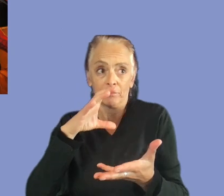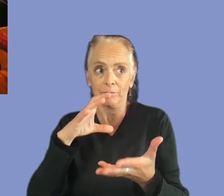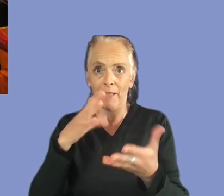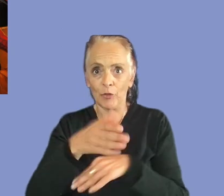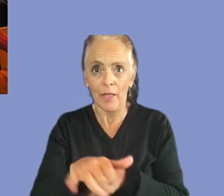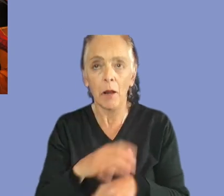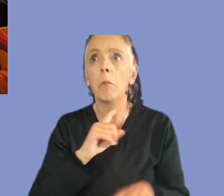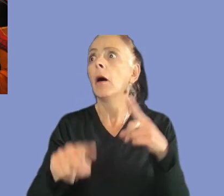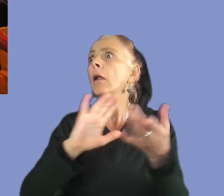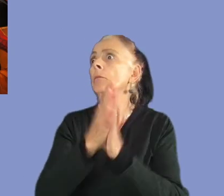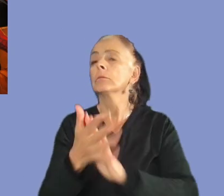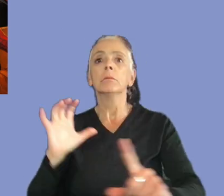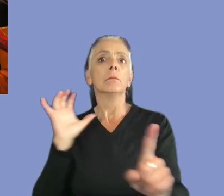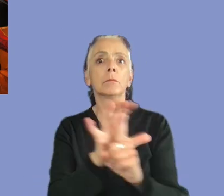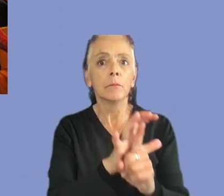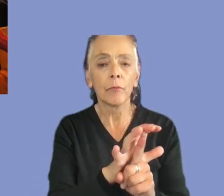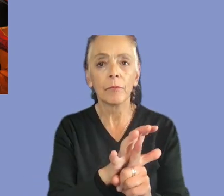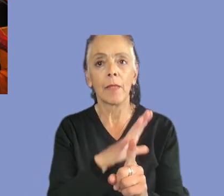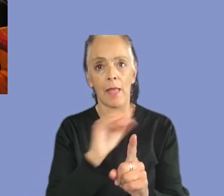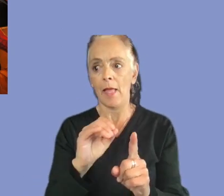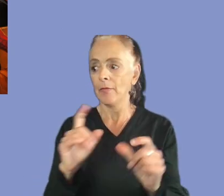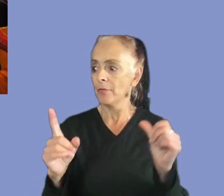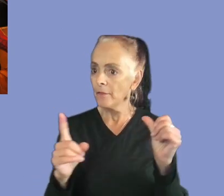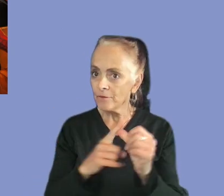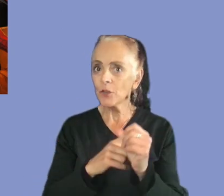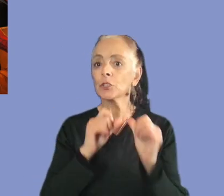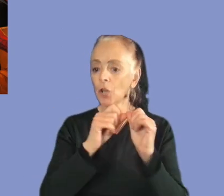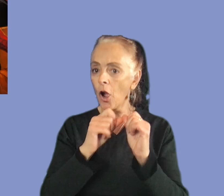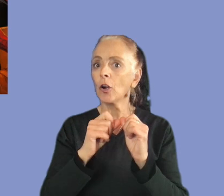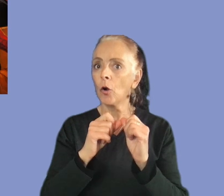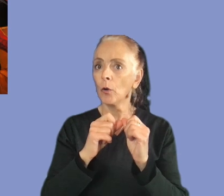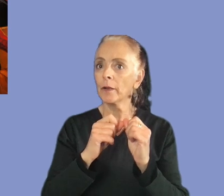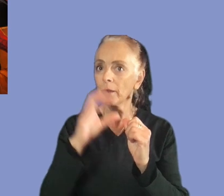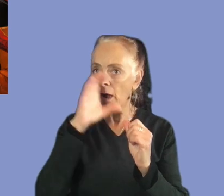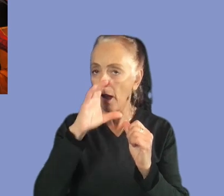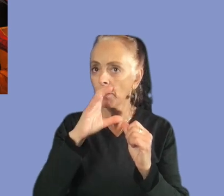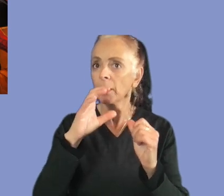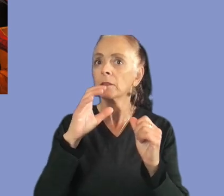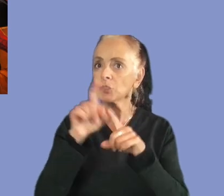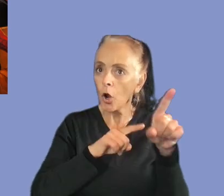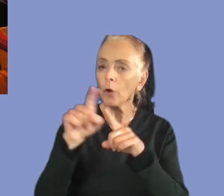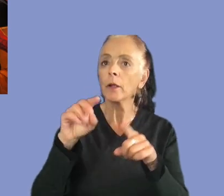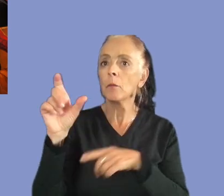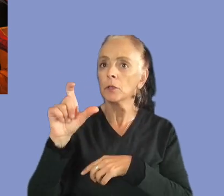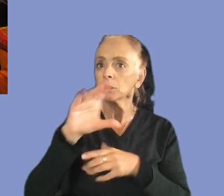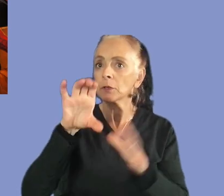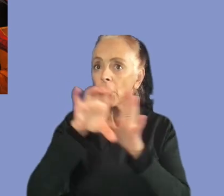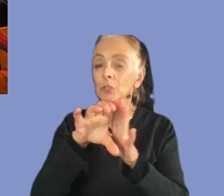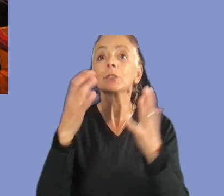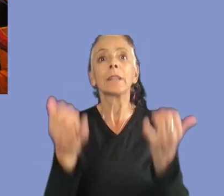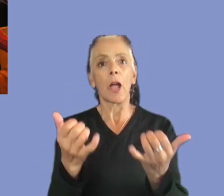became a huge hit, as well as Marvel's first ongoing series starring a Muslim character. It's been running for